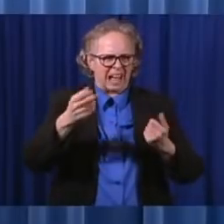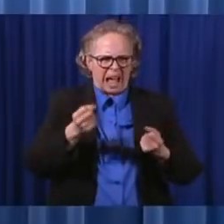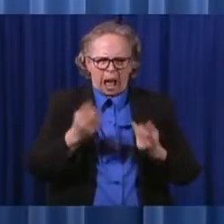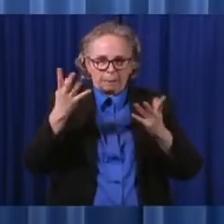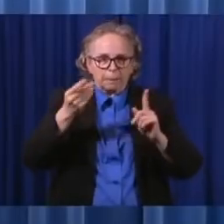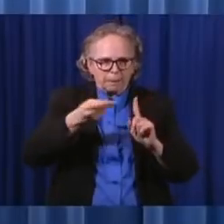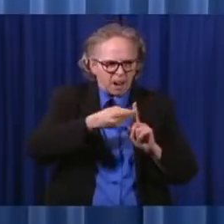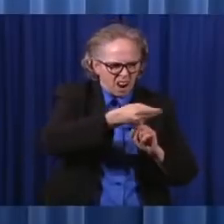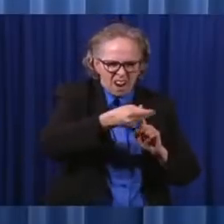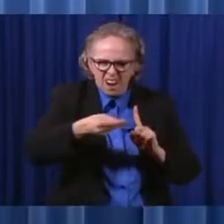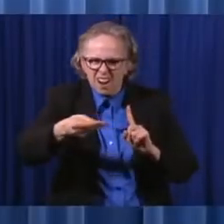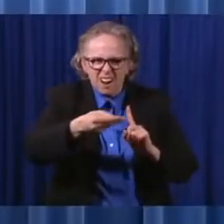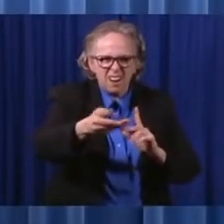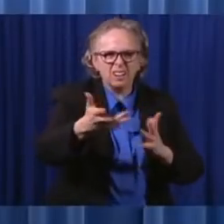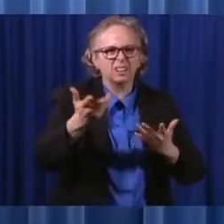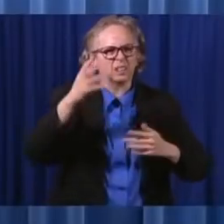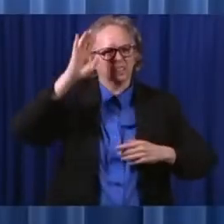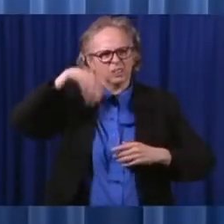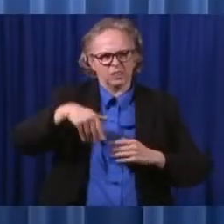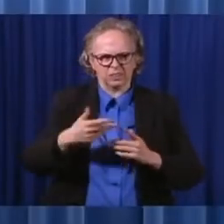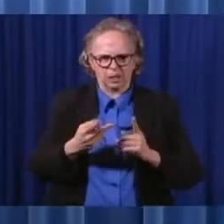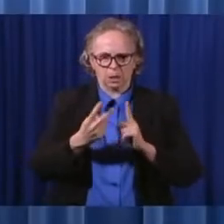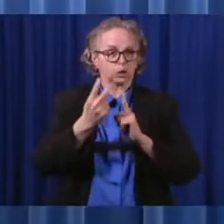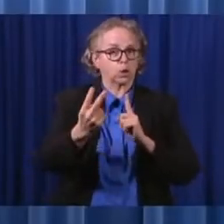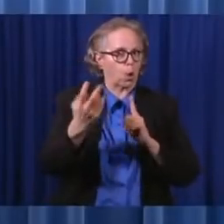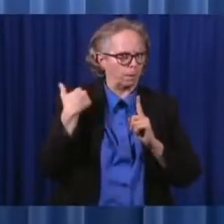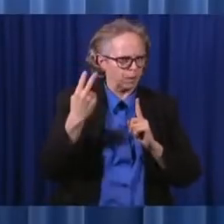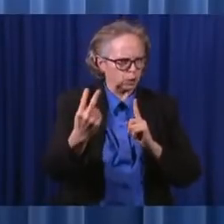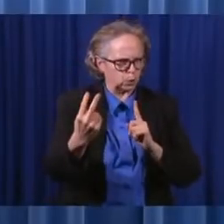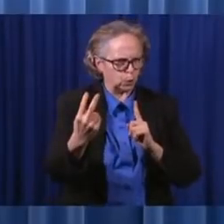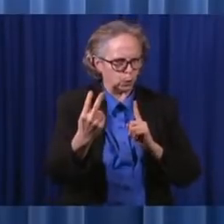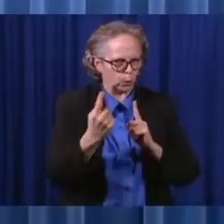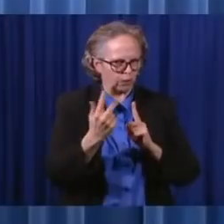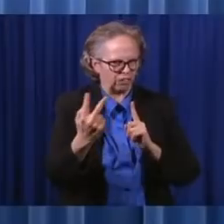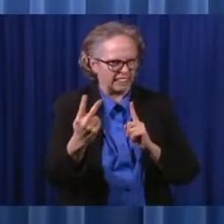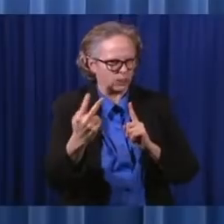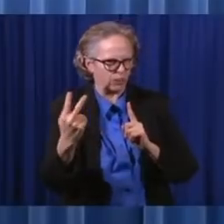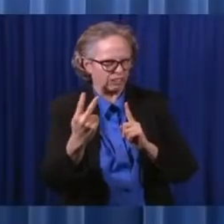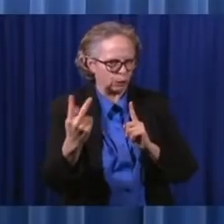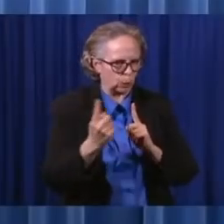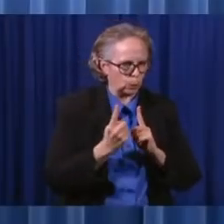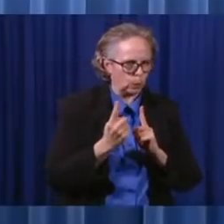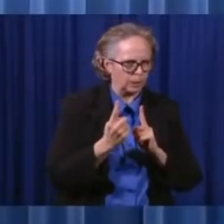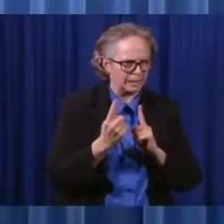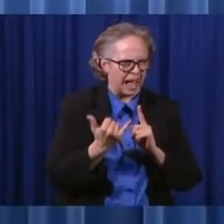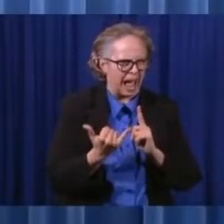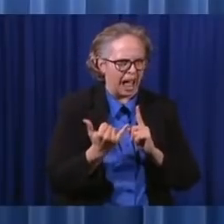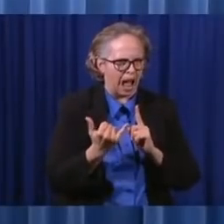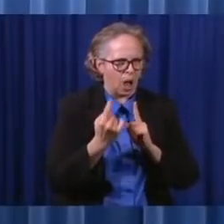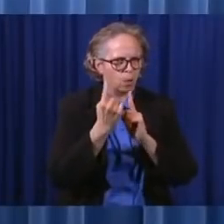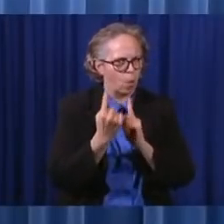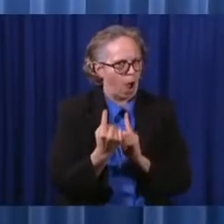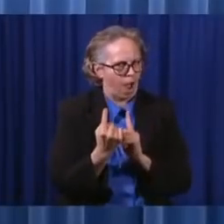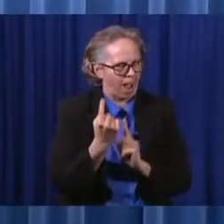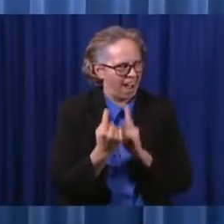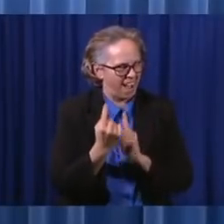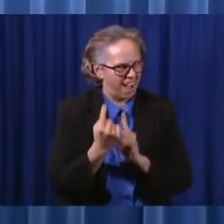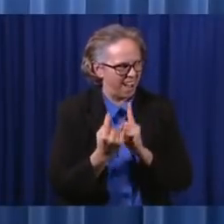one point, I think we're like 2.5 or 3. One person would infect 3. The numbers are now down